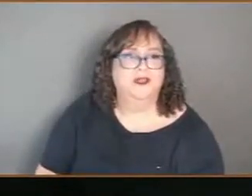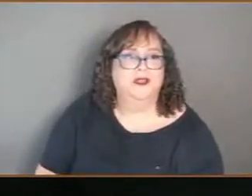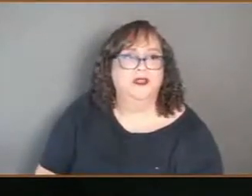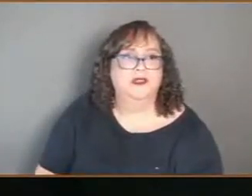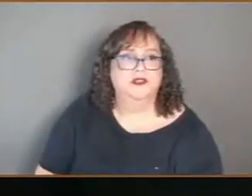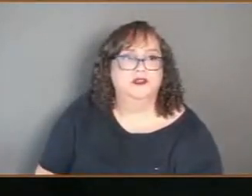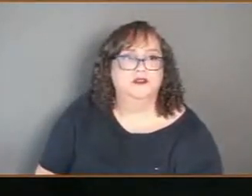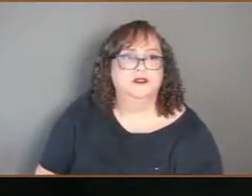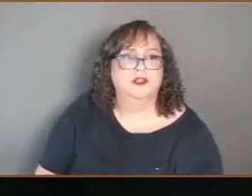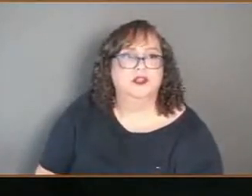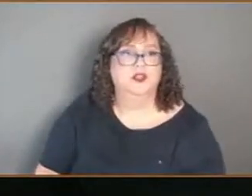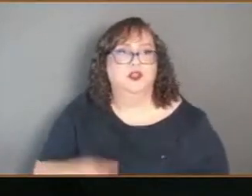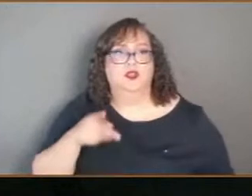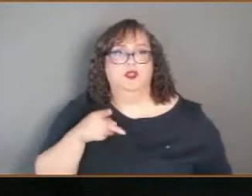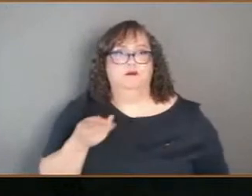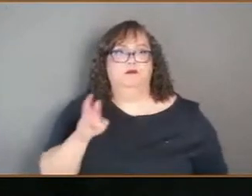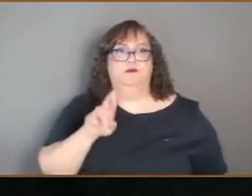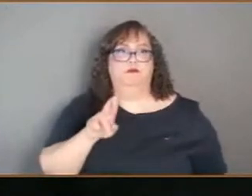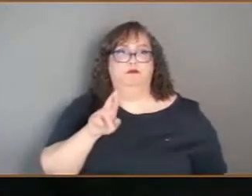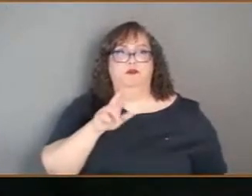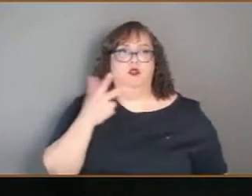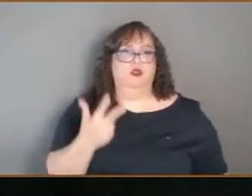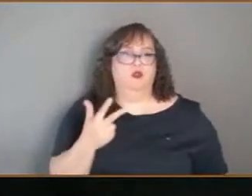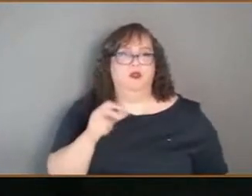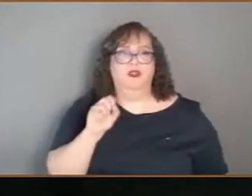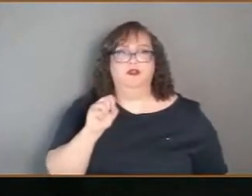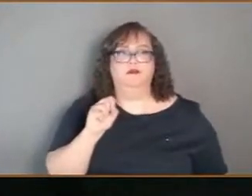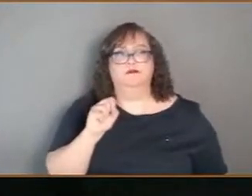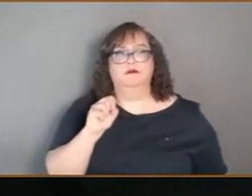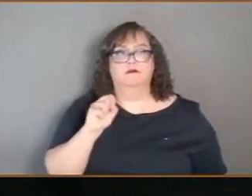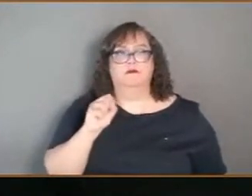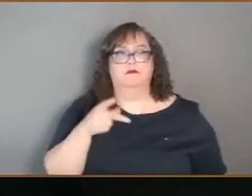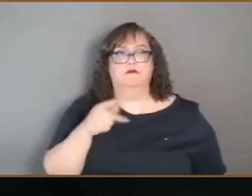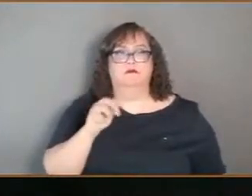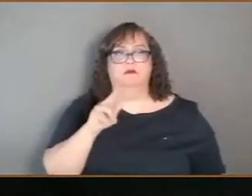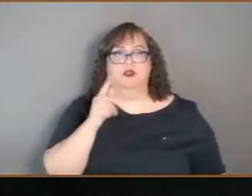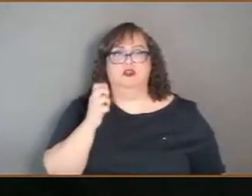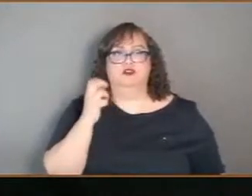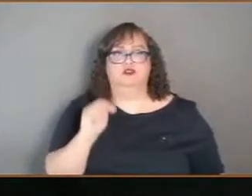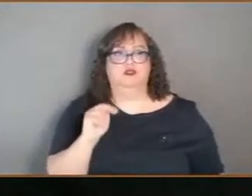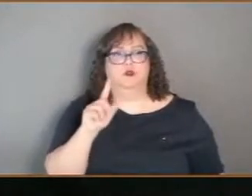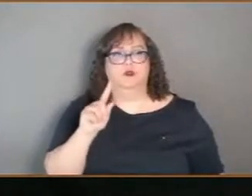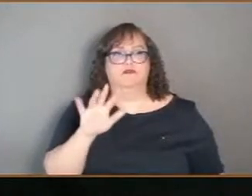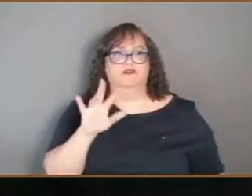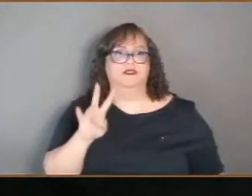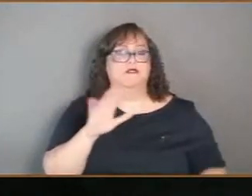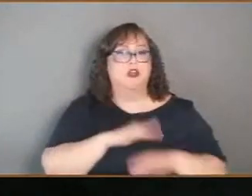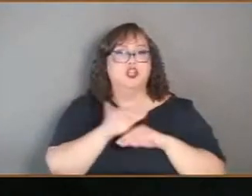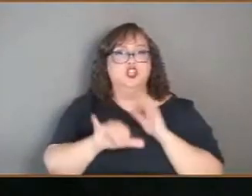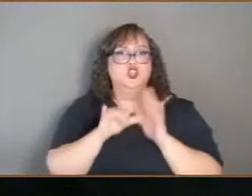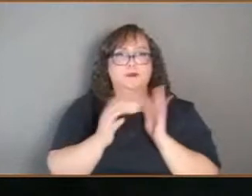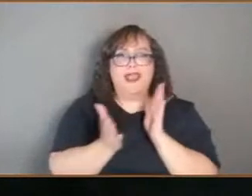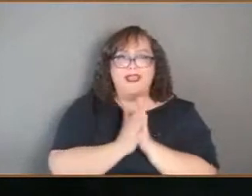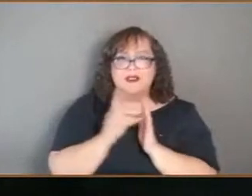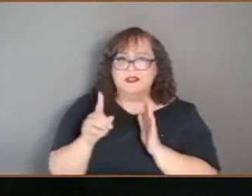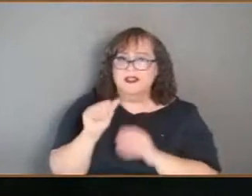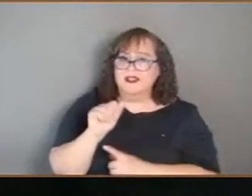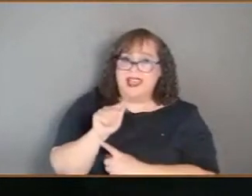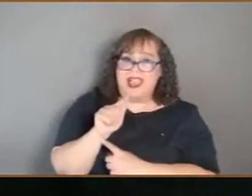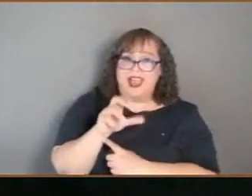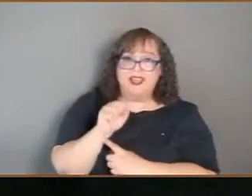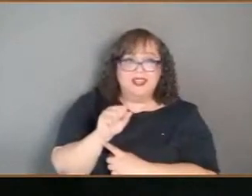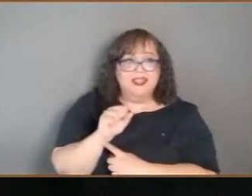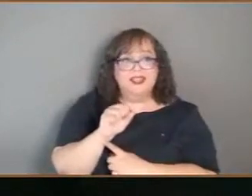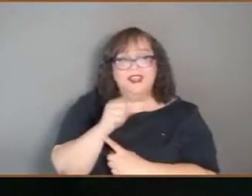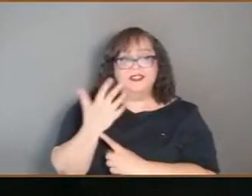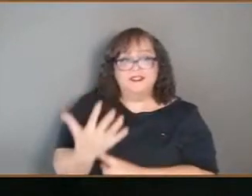Atlas V use a kickstage to get Lucy into an interplanetary orbit? If not, what is the propulsion system that